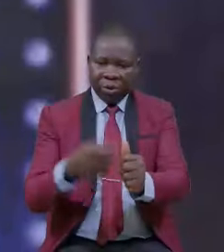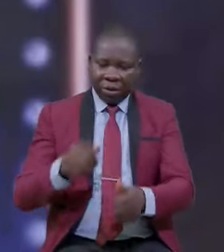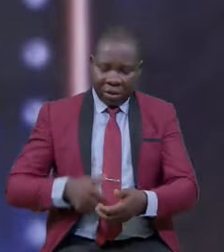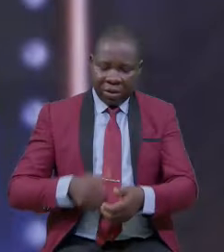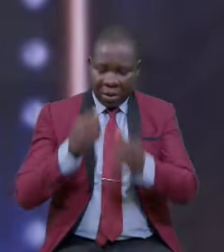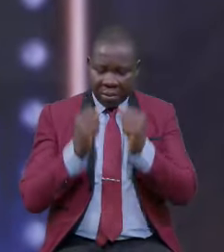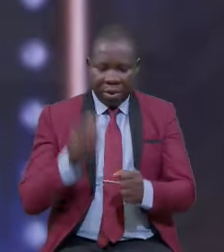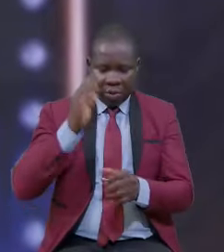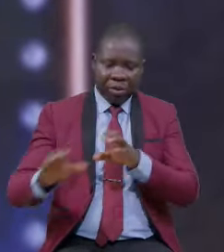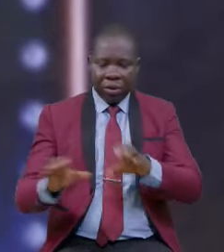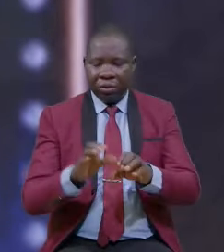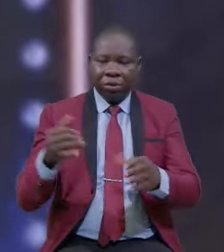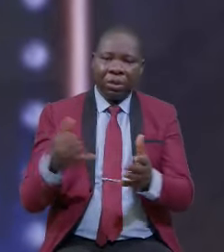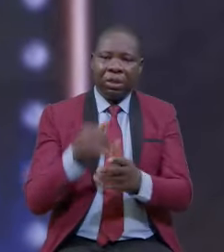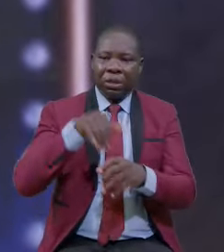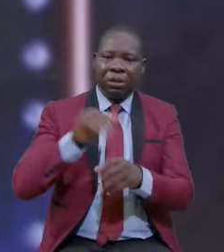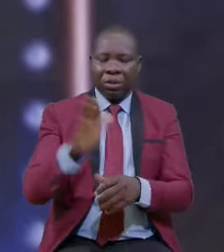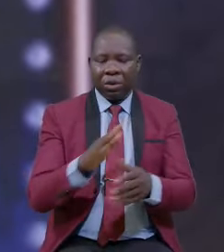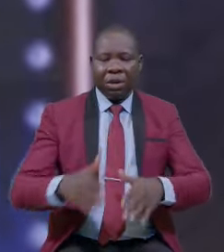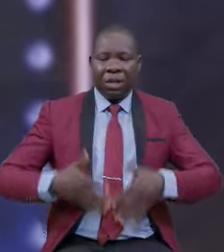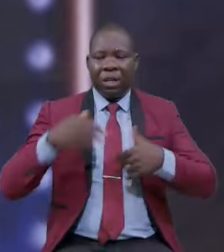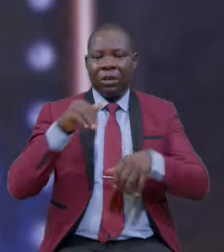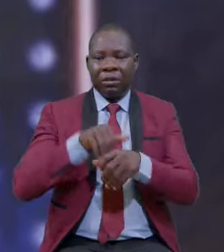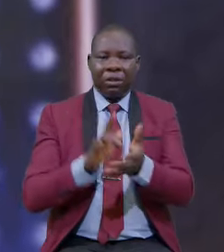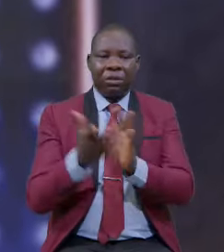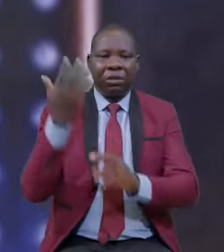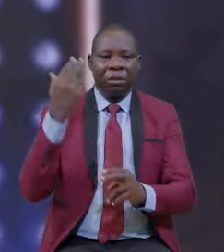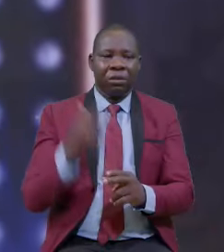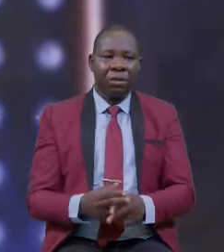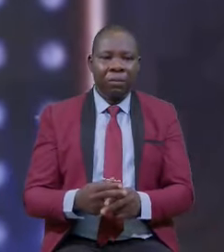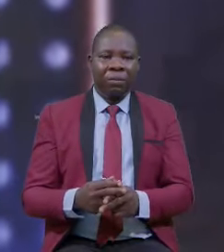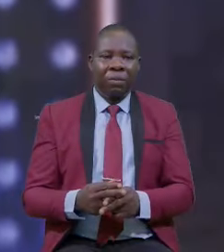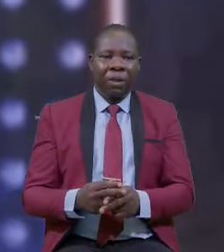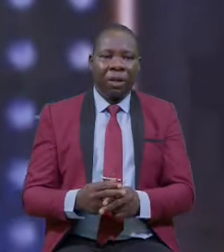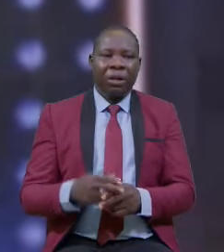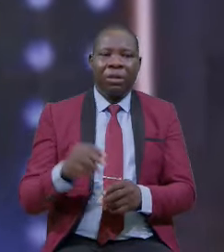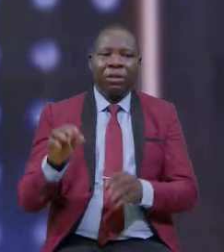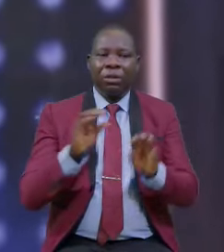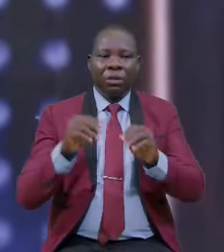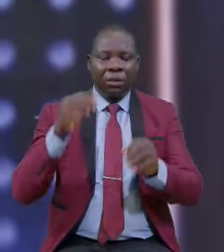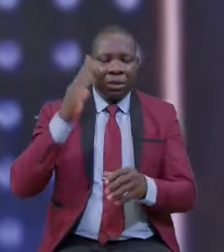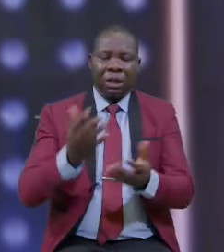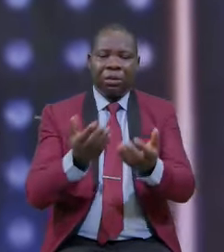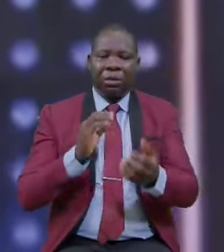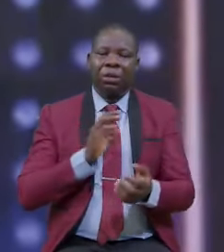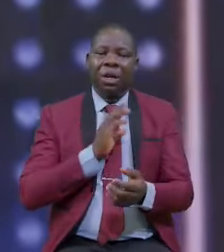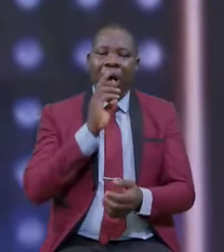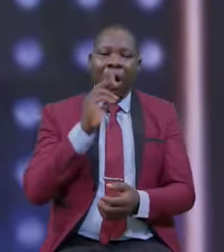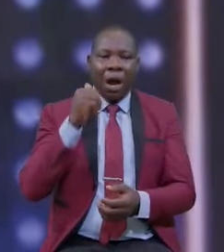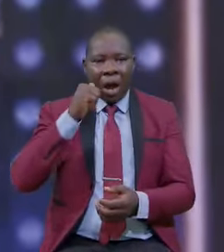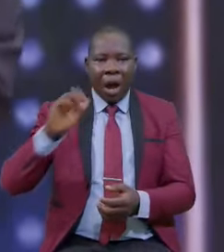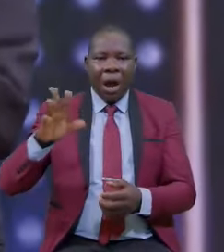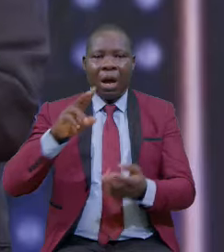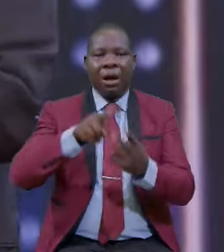mate, for my mouth it hath commanded, and his spirit it